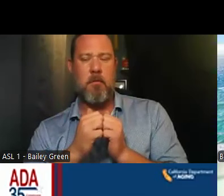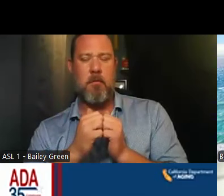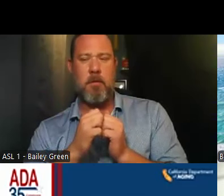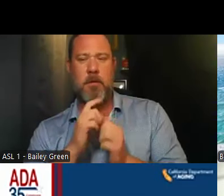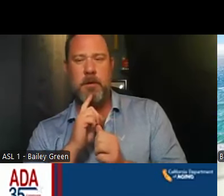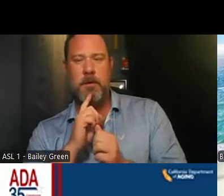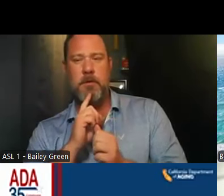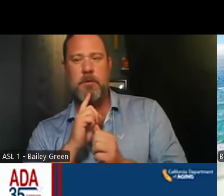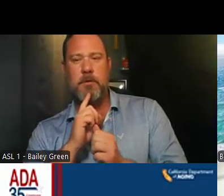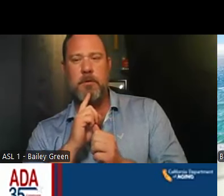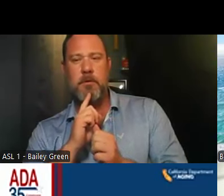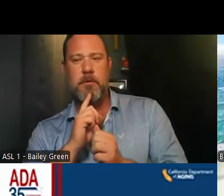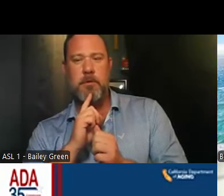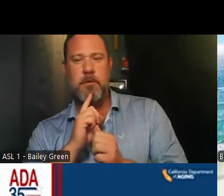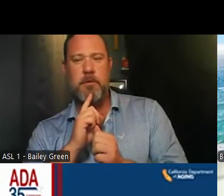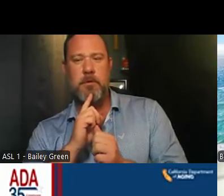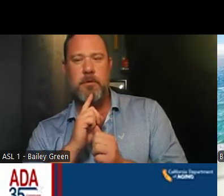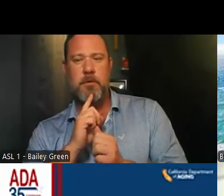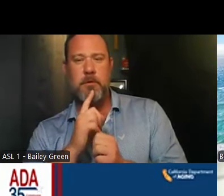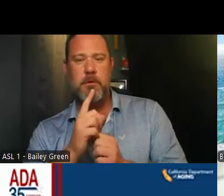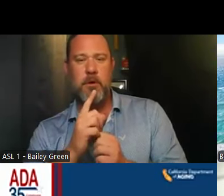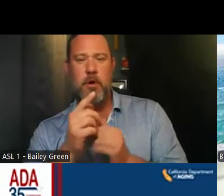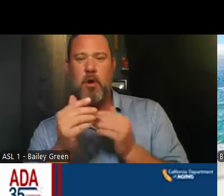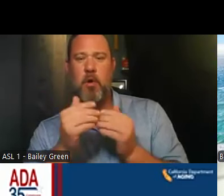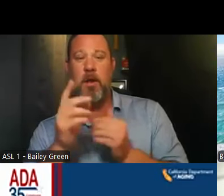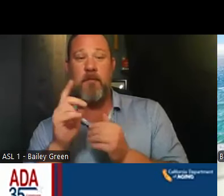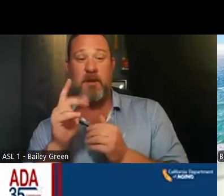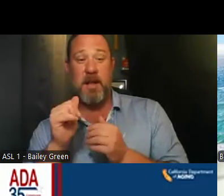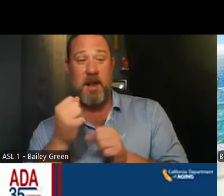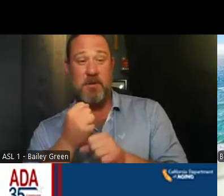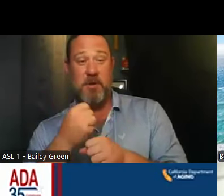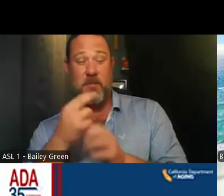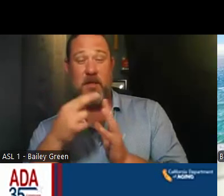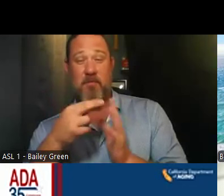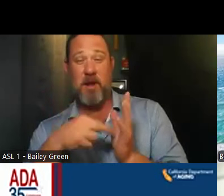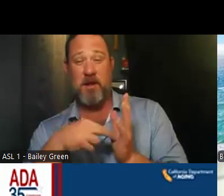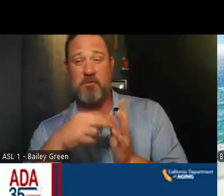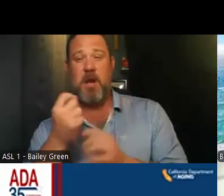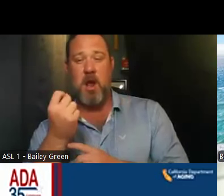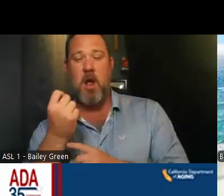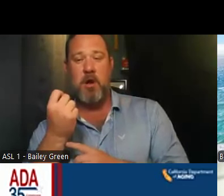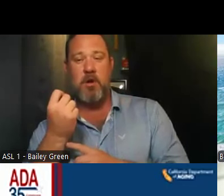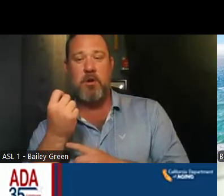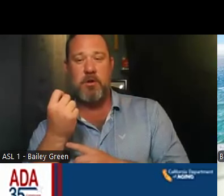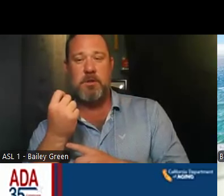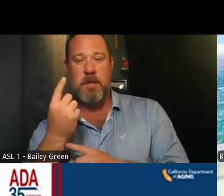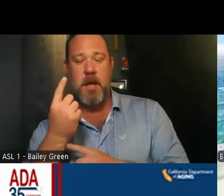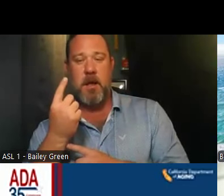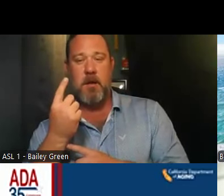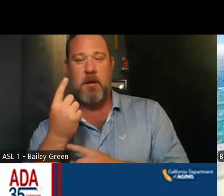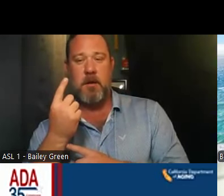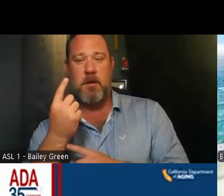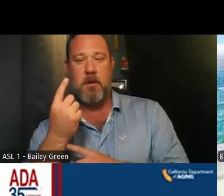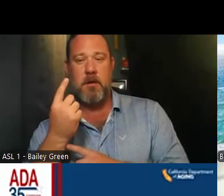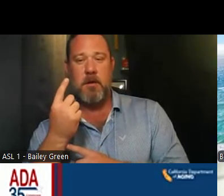ensure that whatever data is generated by the registry, there is an understanding that